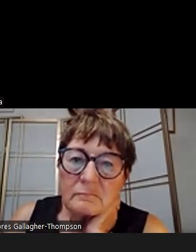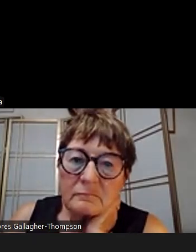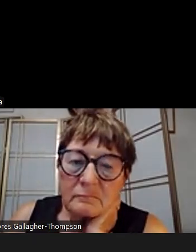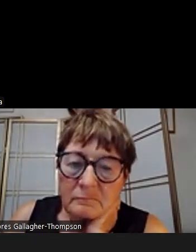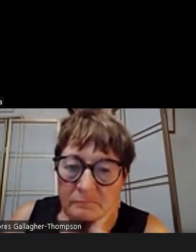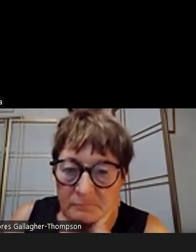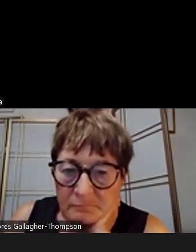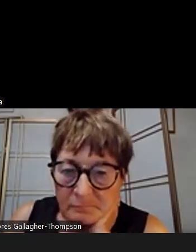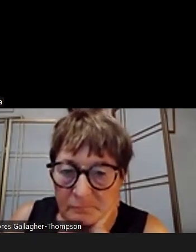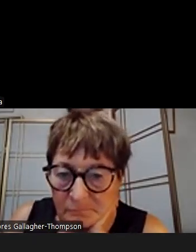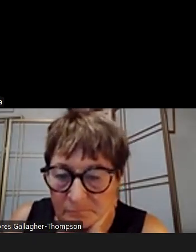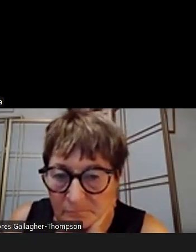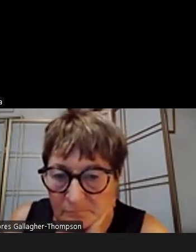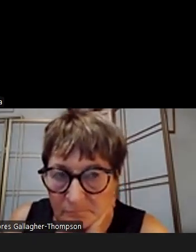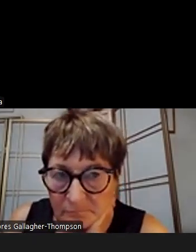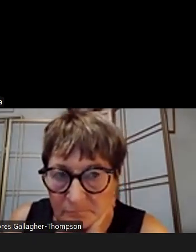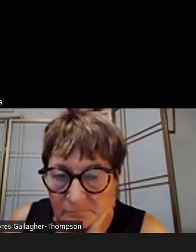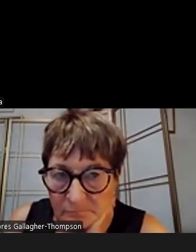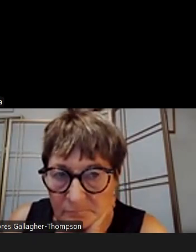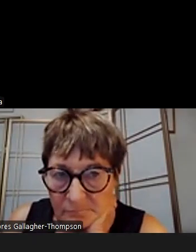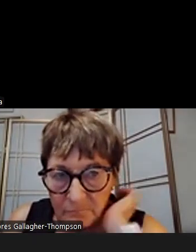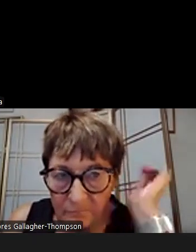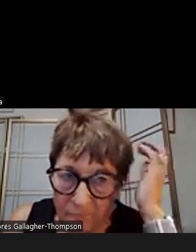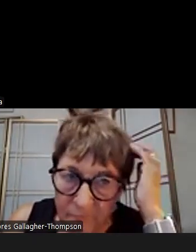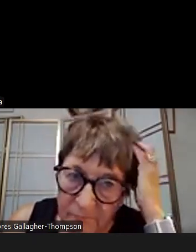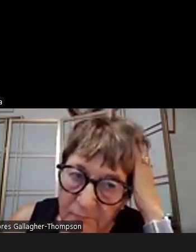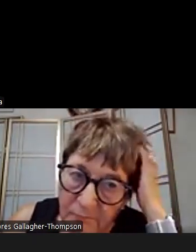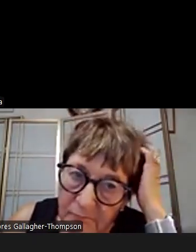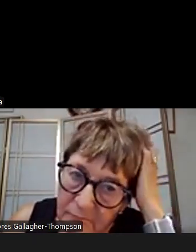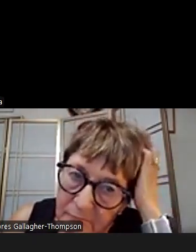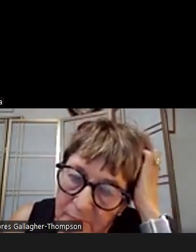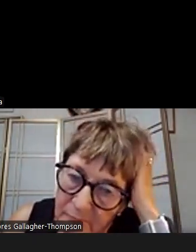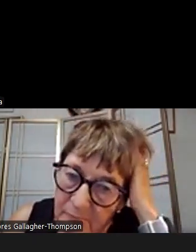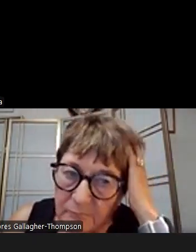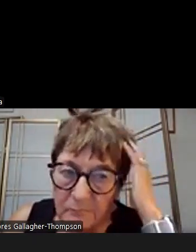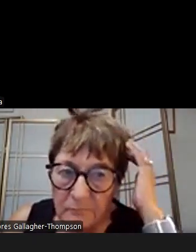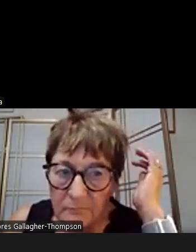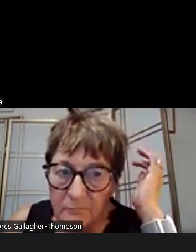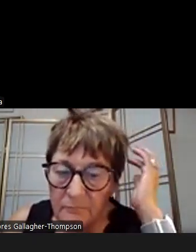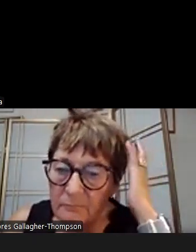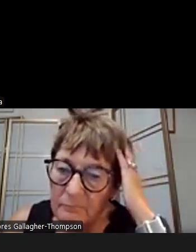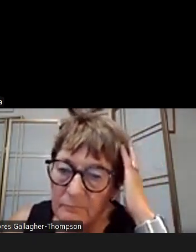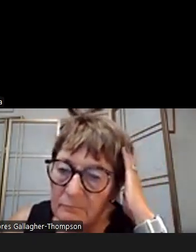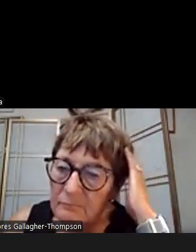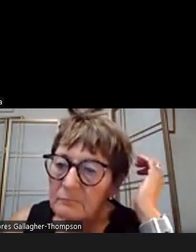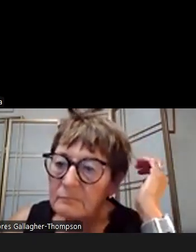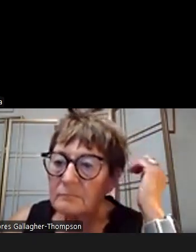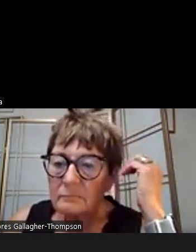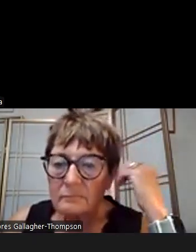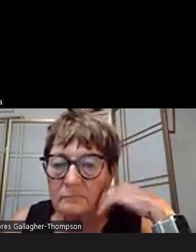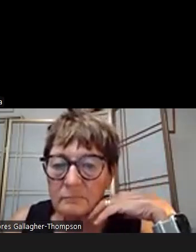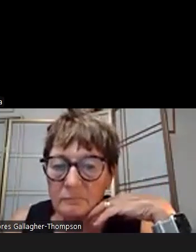the last couple of years. I know the funding just ended, but with the CME requirement now